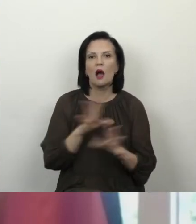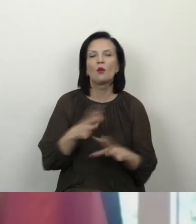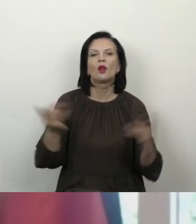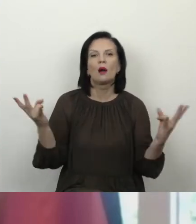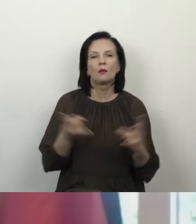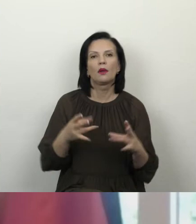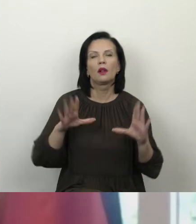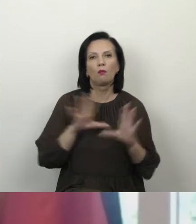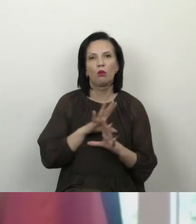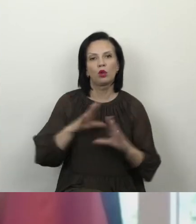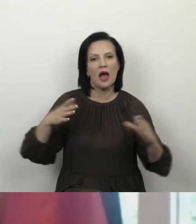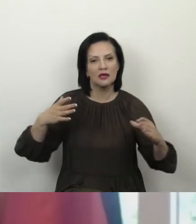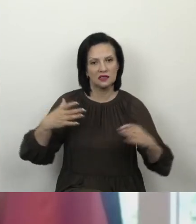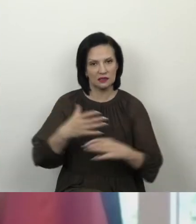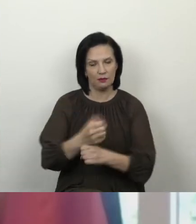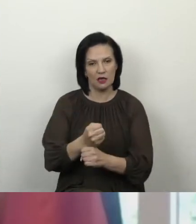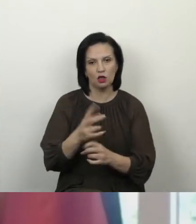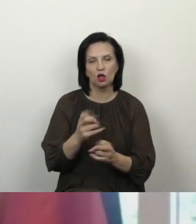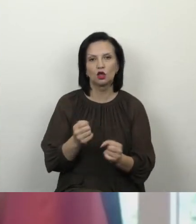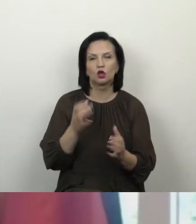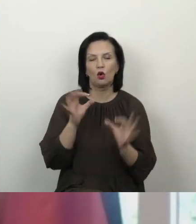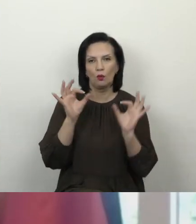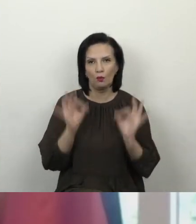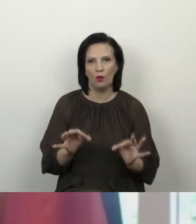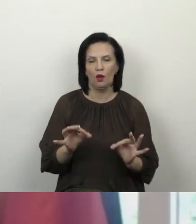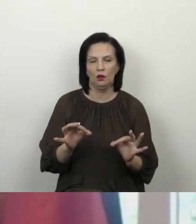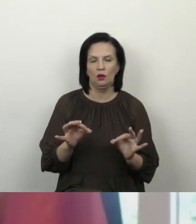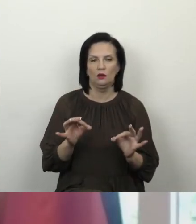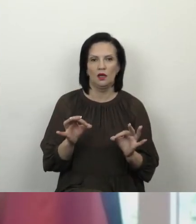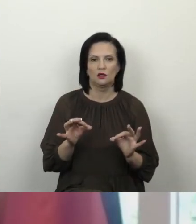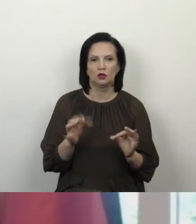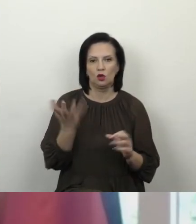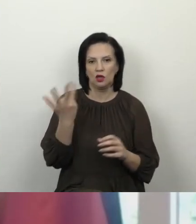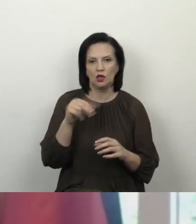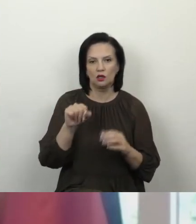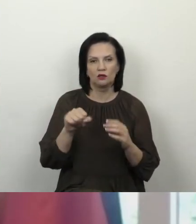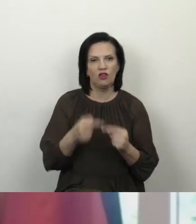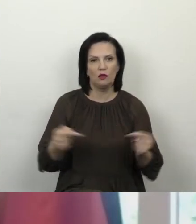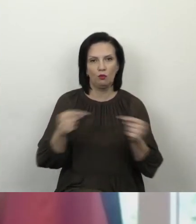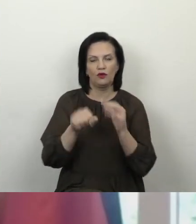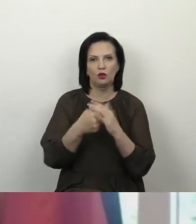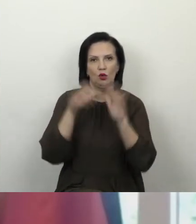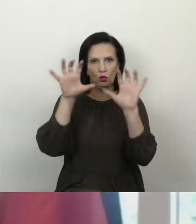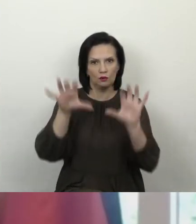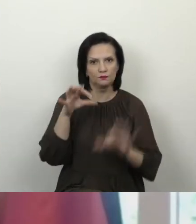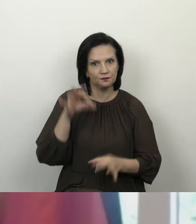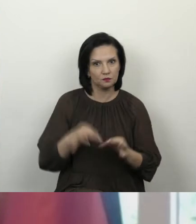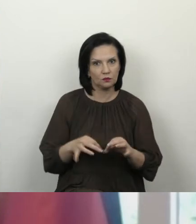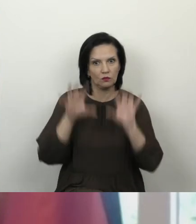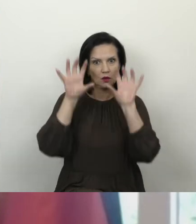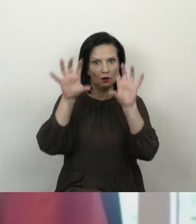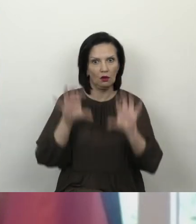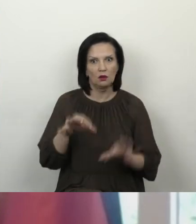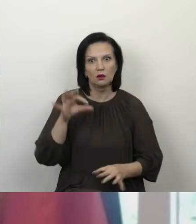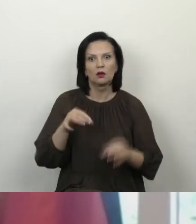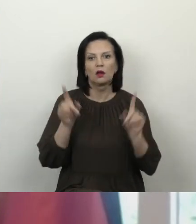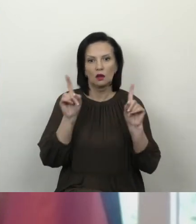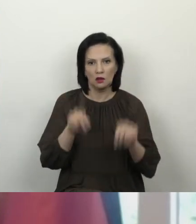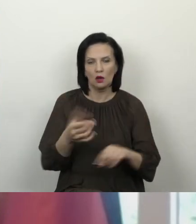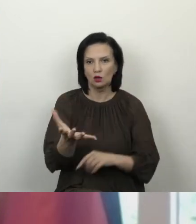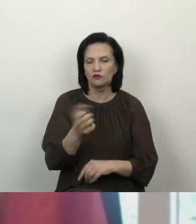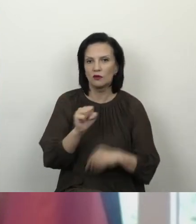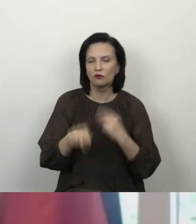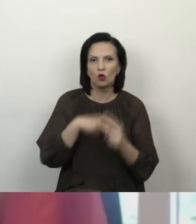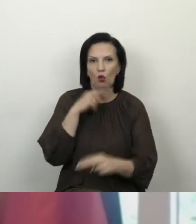extent according to the Constitutional Court. The Constitutional Court also took into account the